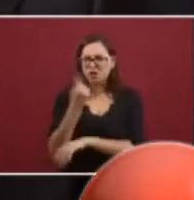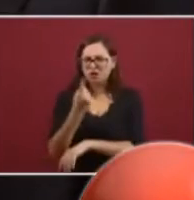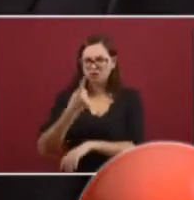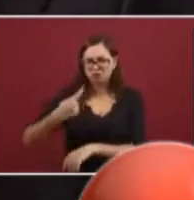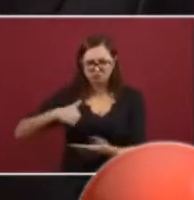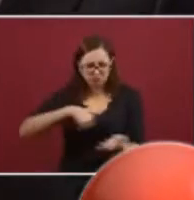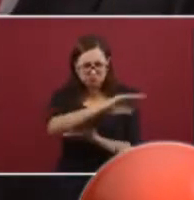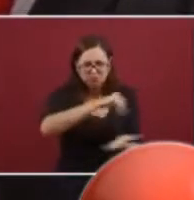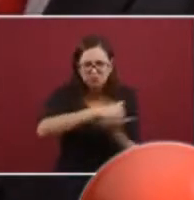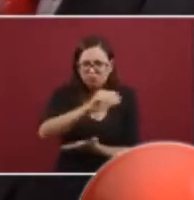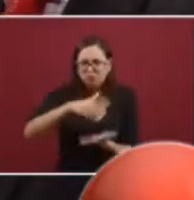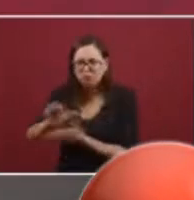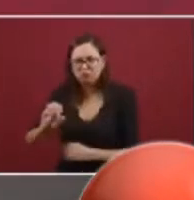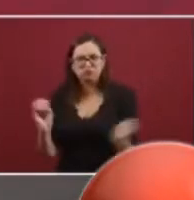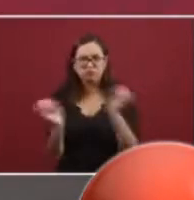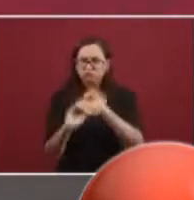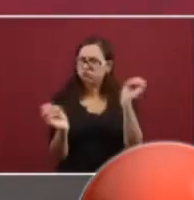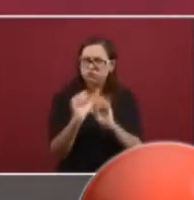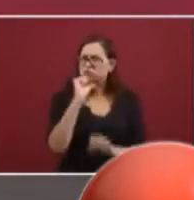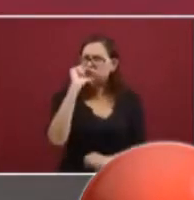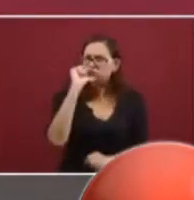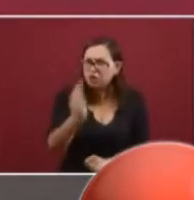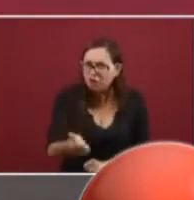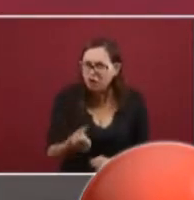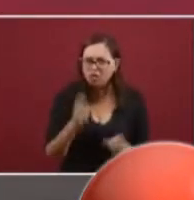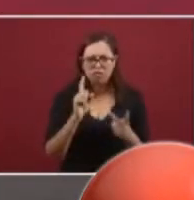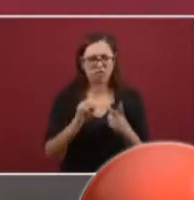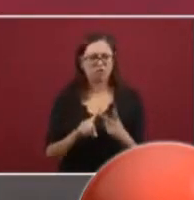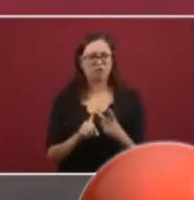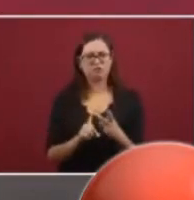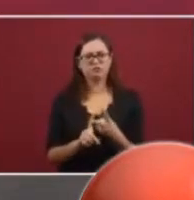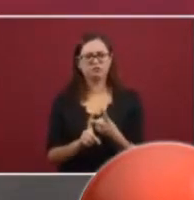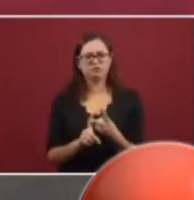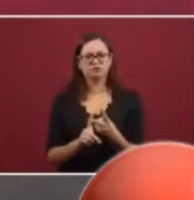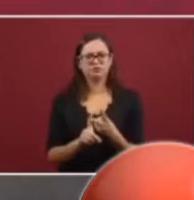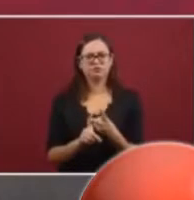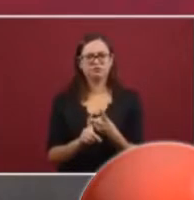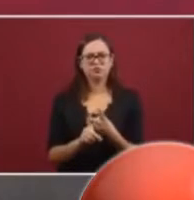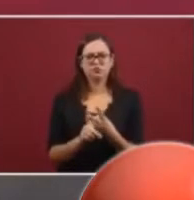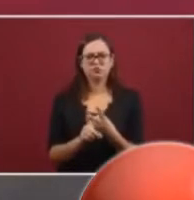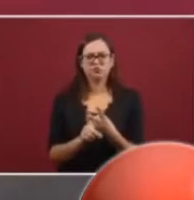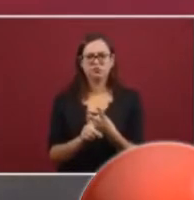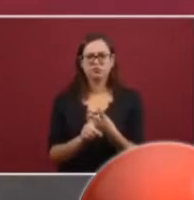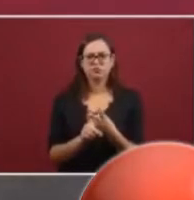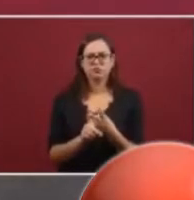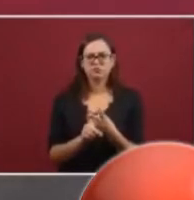We're not firing anybody. No, se están